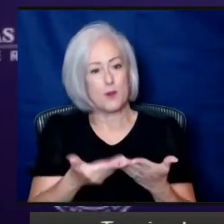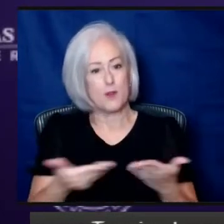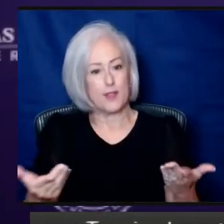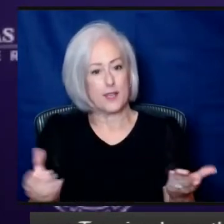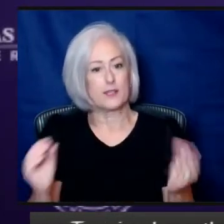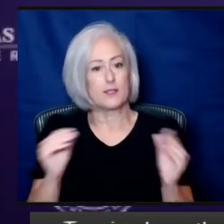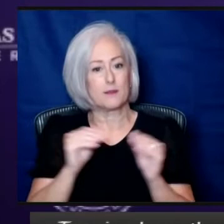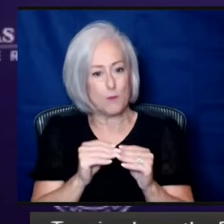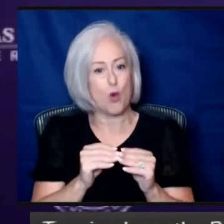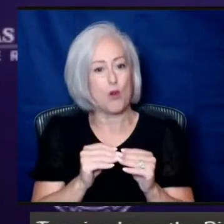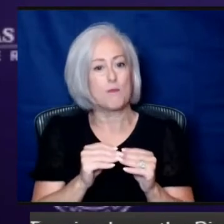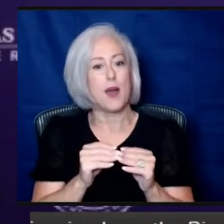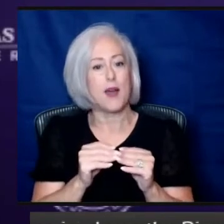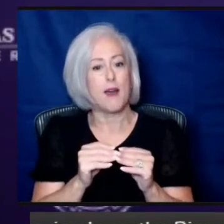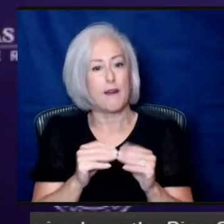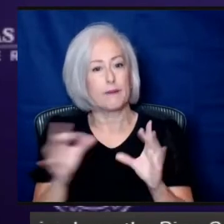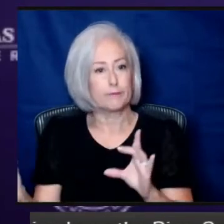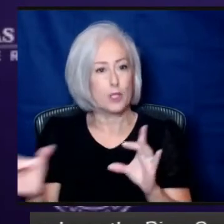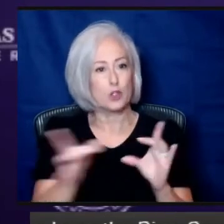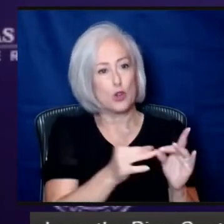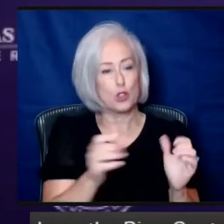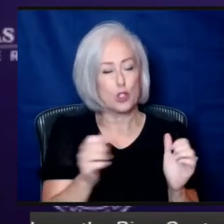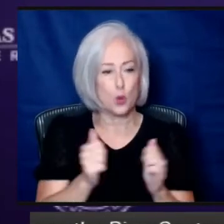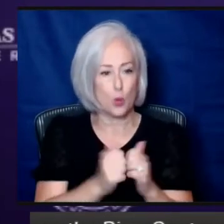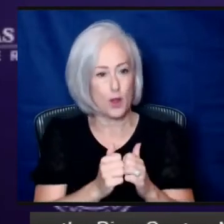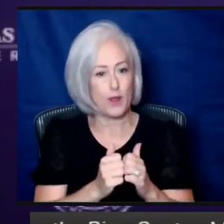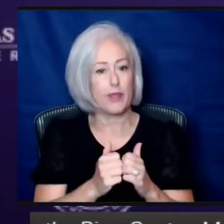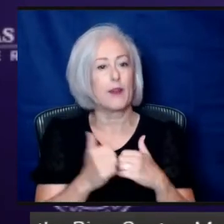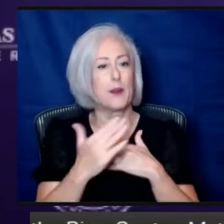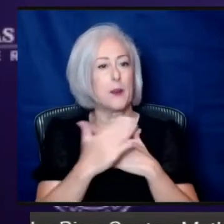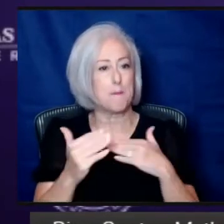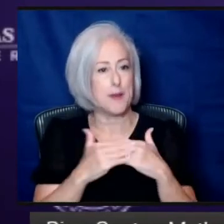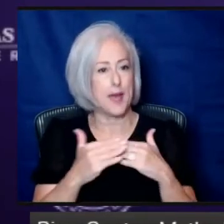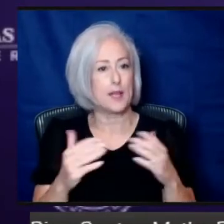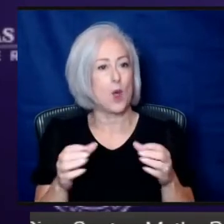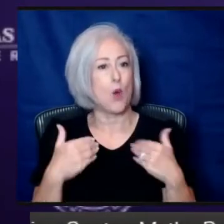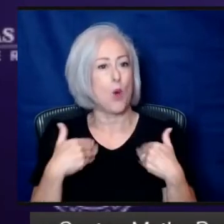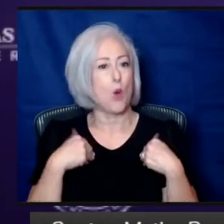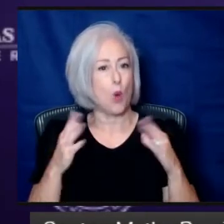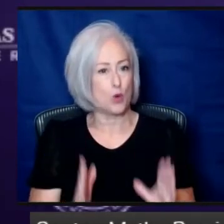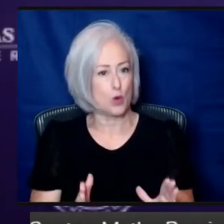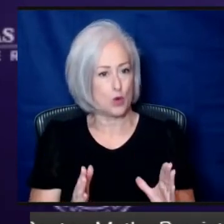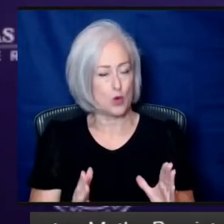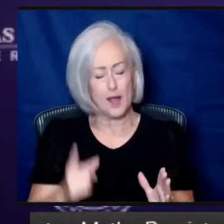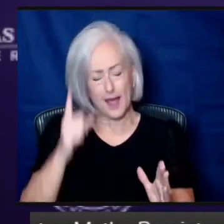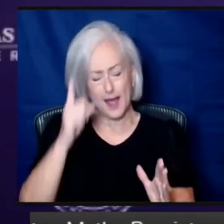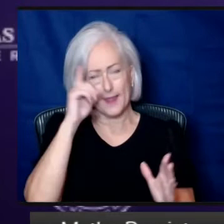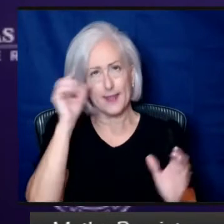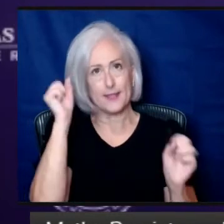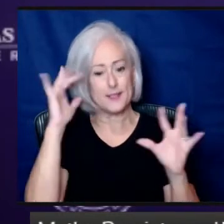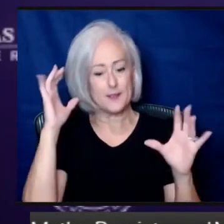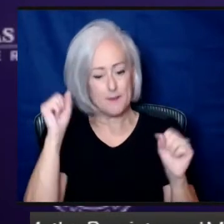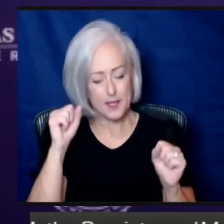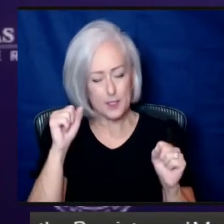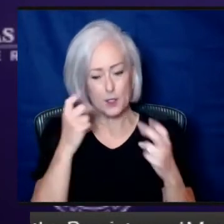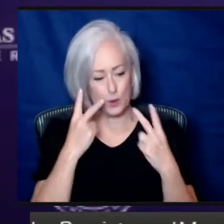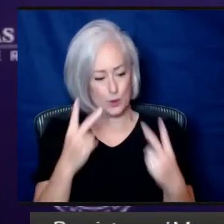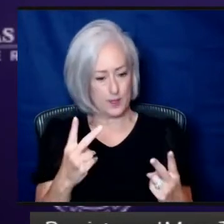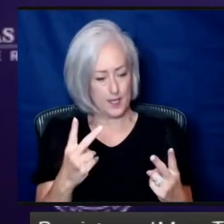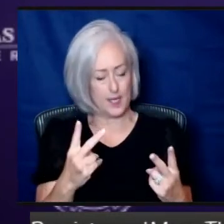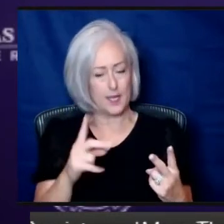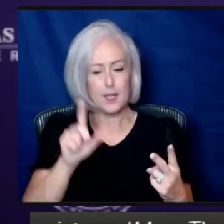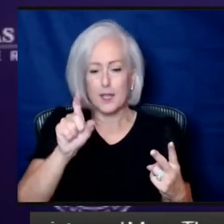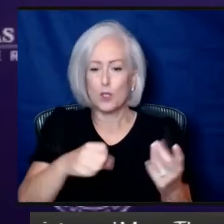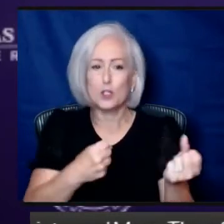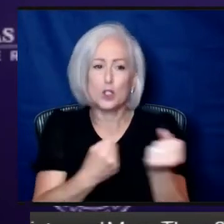having an association with pet ownership. So I think it's really a fascinating look at how we need to be supporting that ownership in those. And